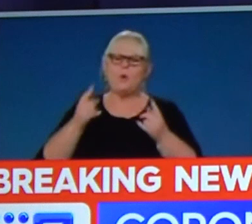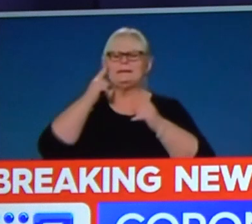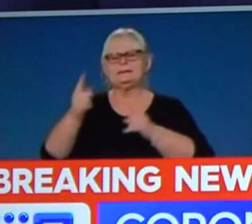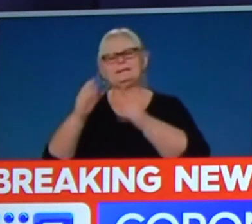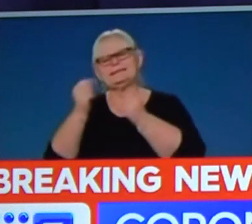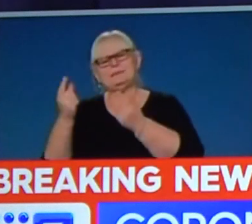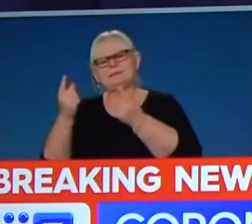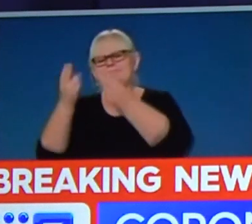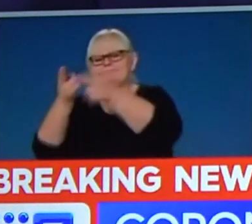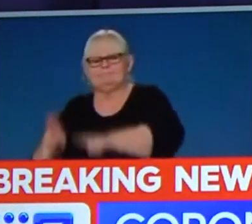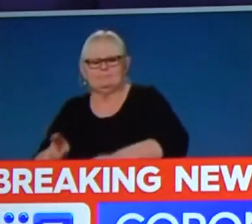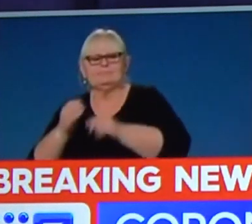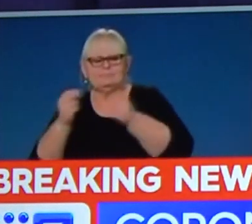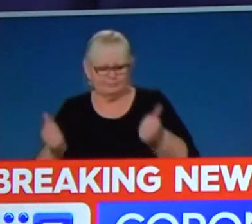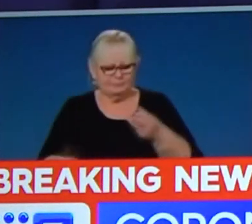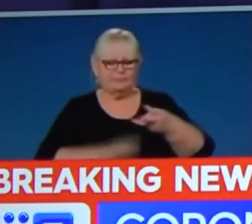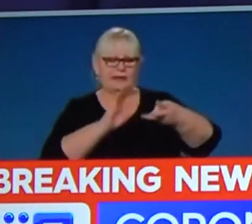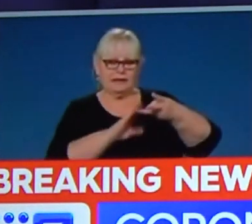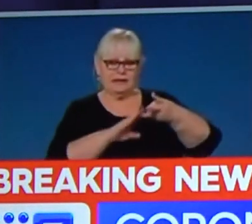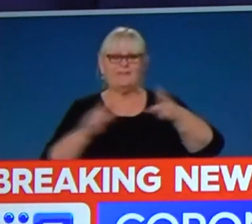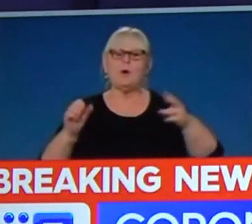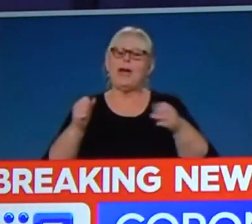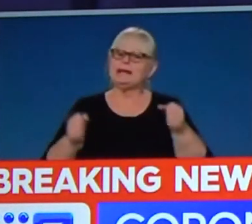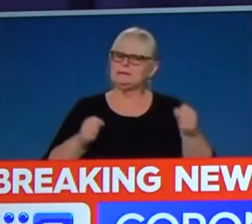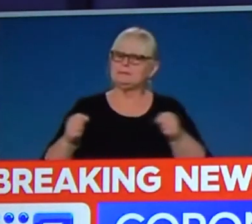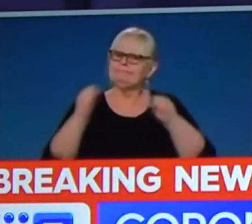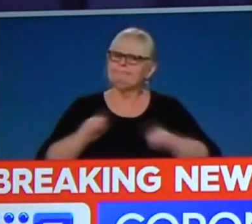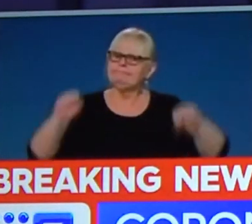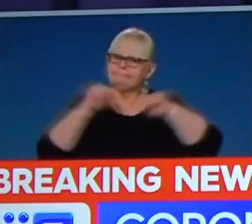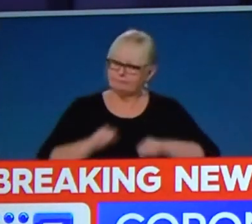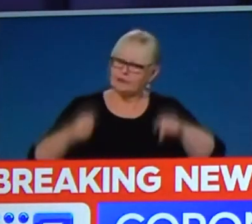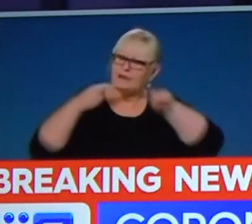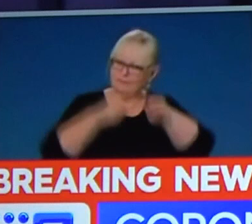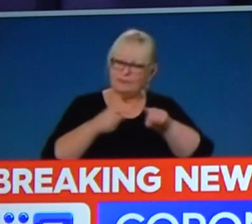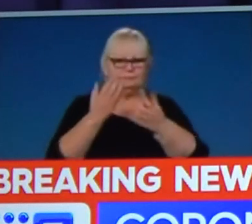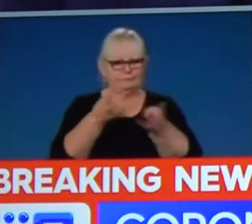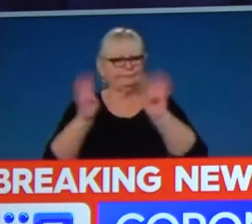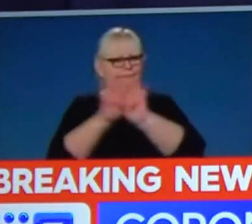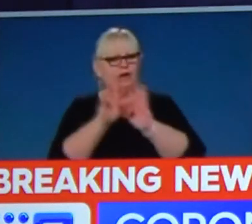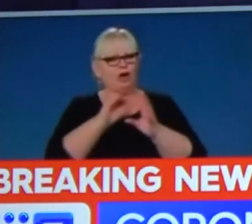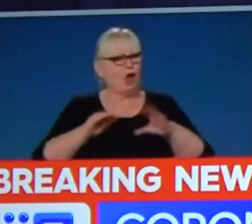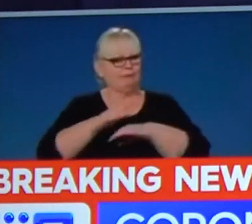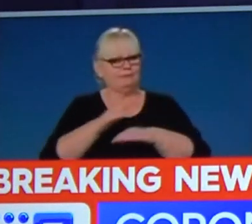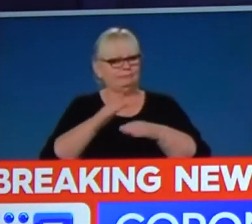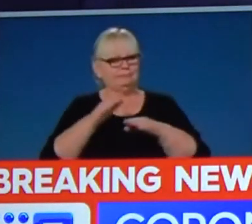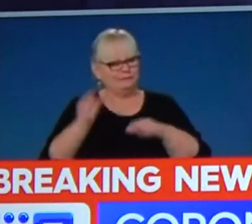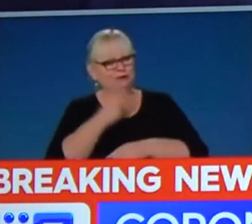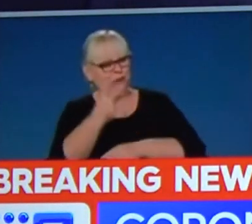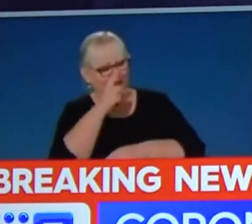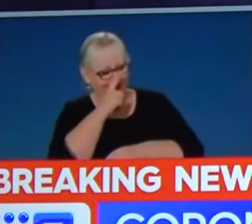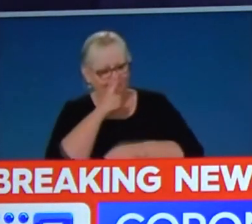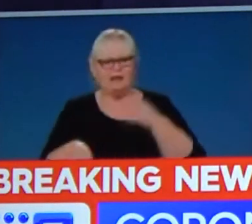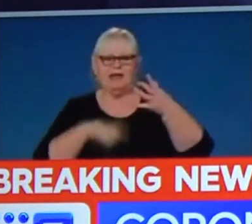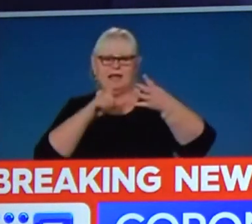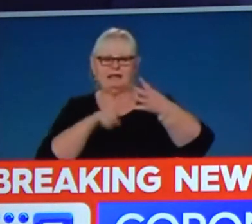needs. C, to exercise in compliance with the public gathering rules that I've already outlined. And